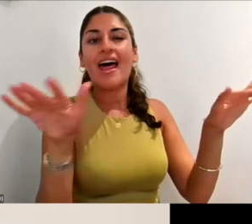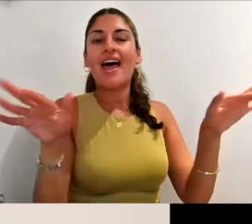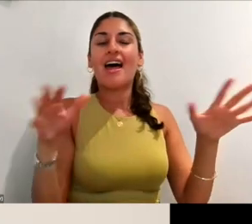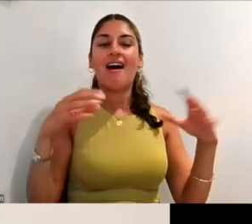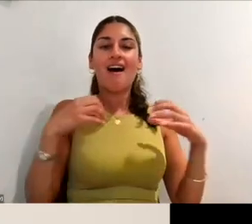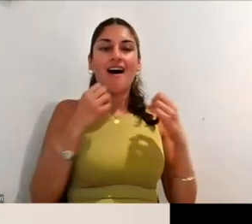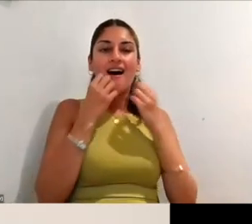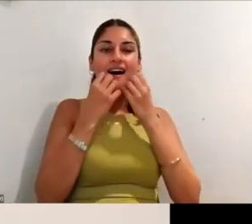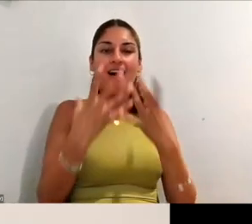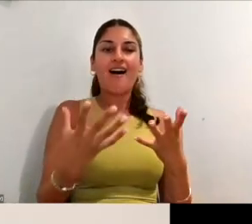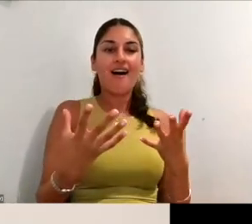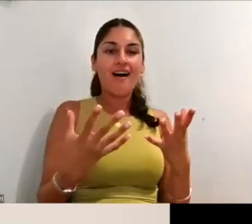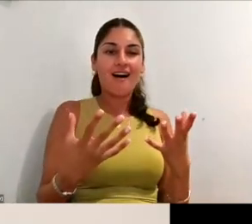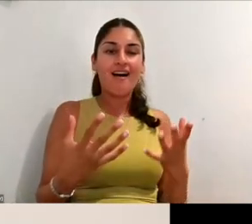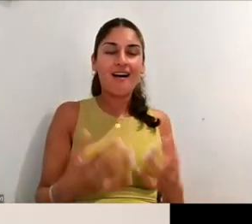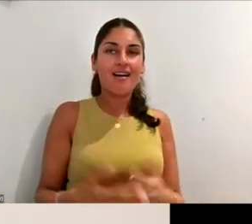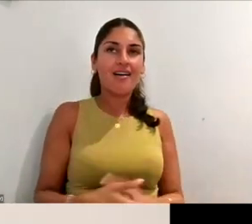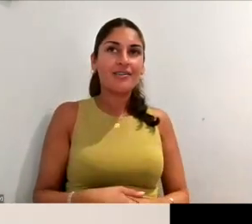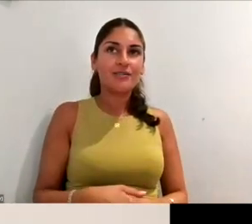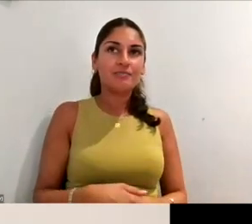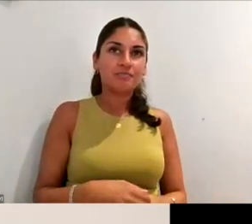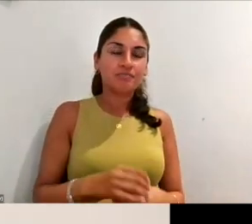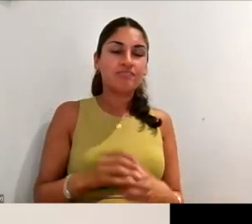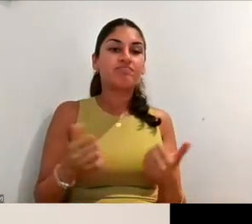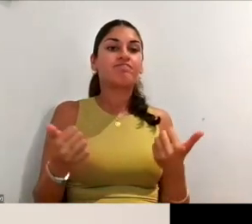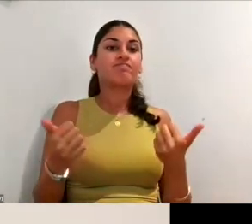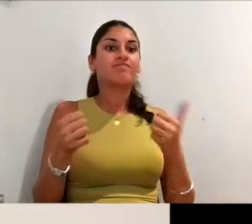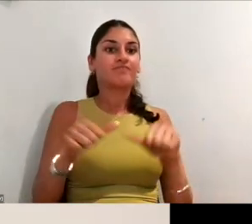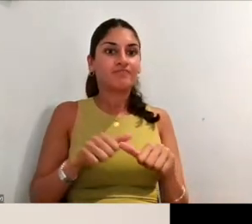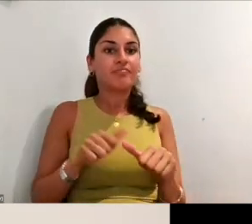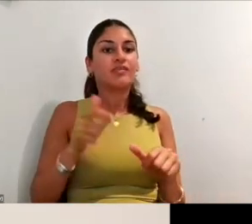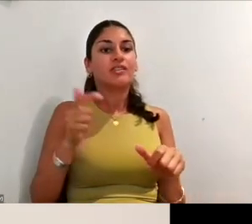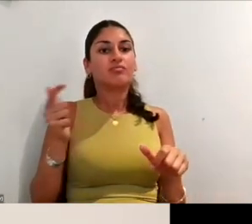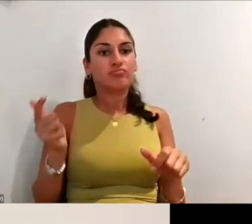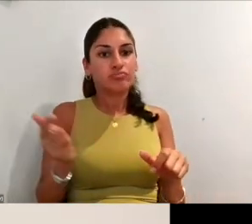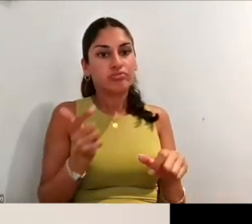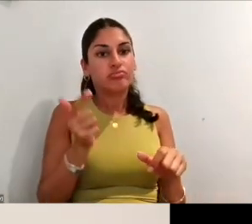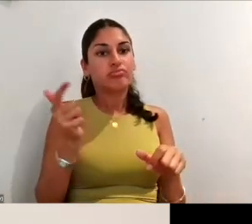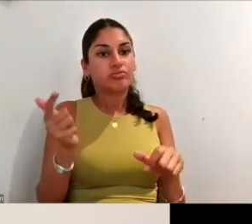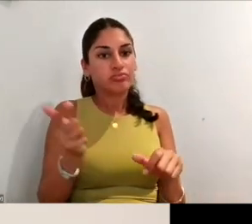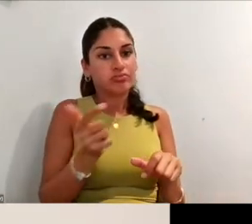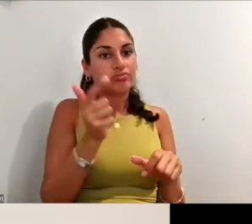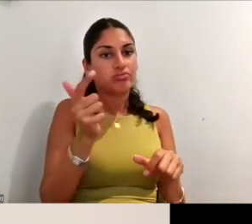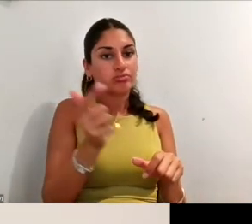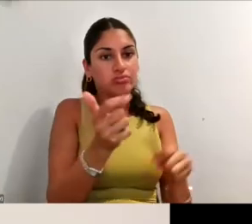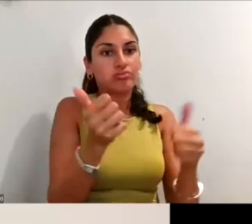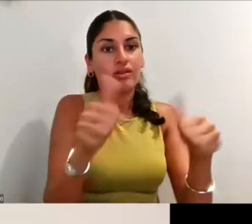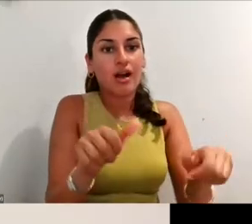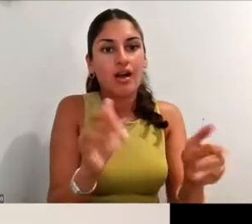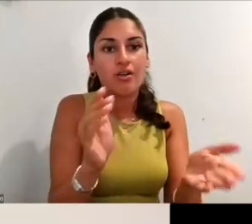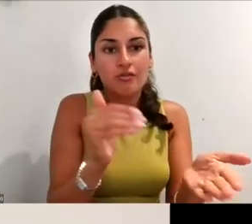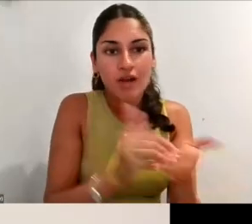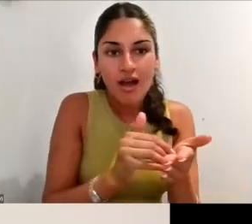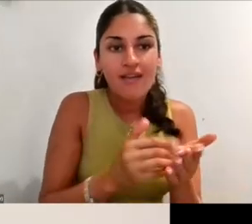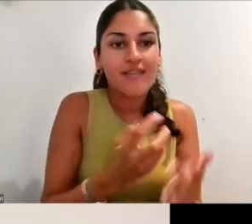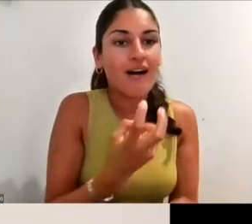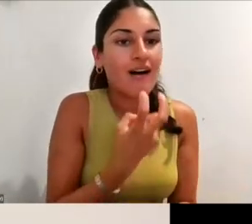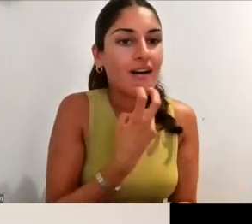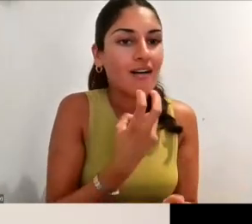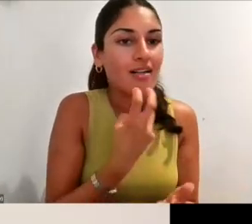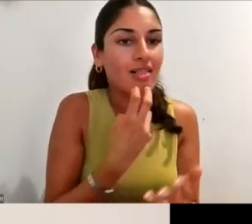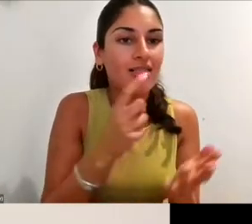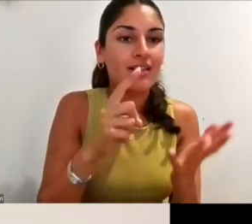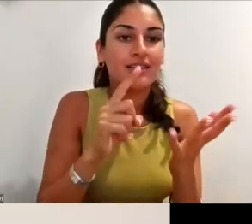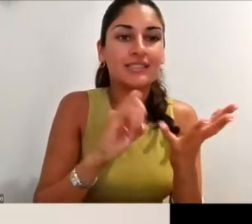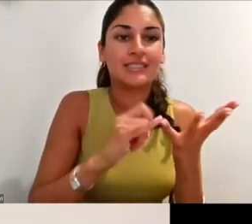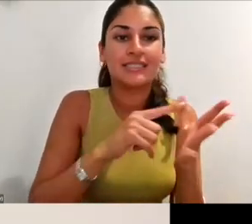After what feels like an age, we finally arrive at Uncle Sunil's house. No sooner do my feet touch the